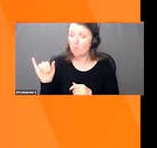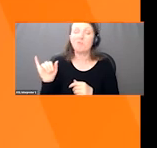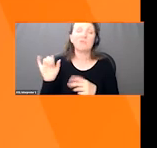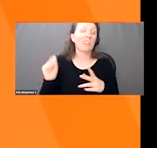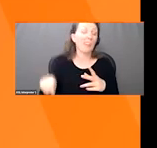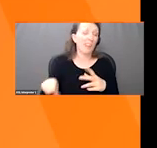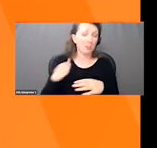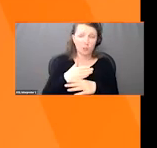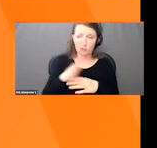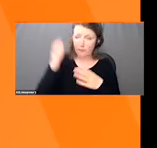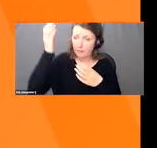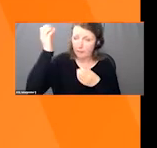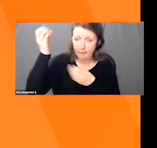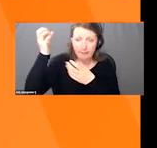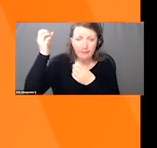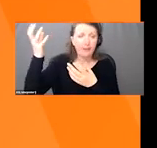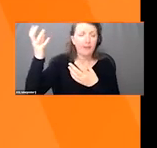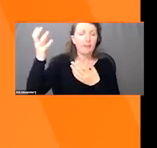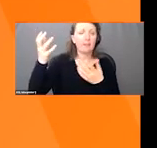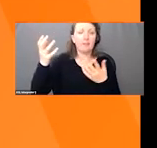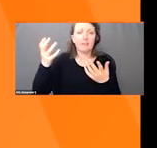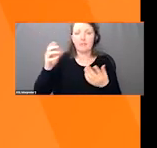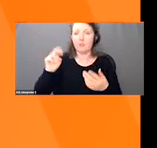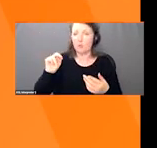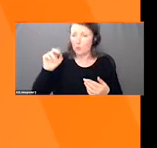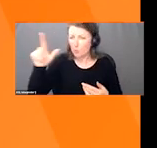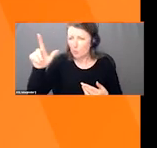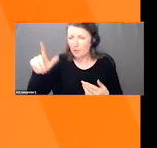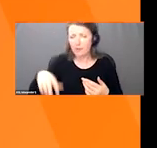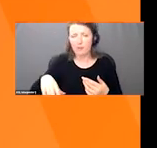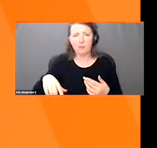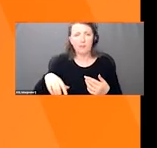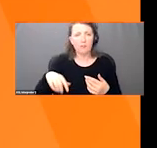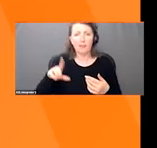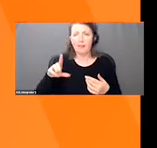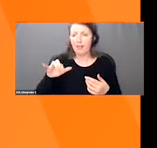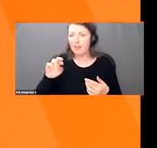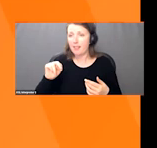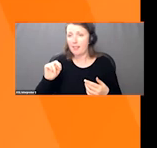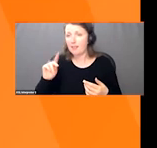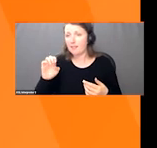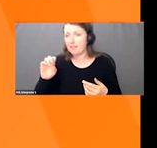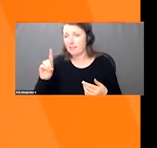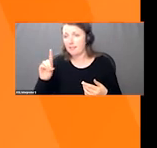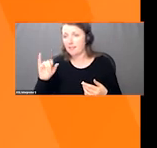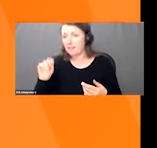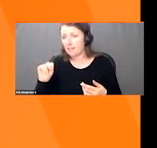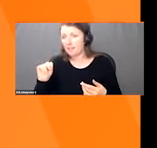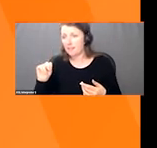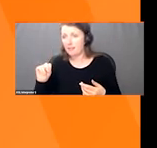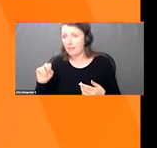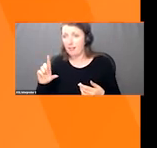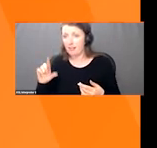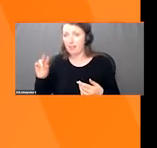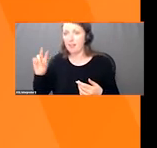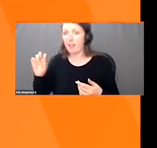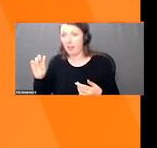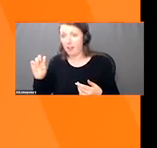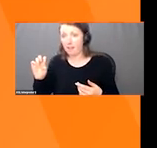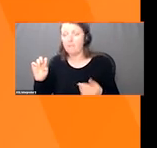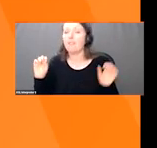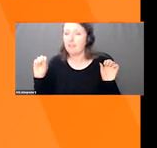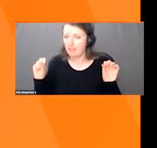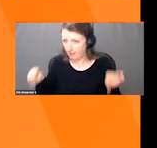share content to his 6 million followers fairly organically. You don't need to